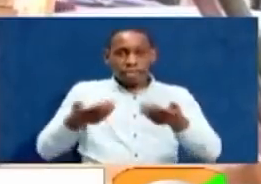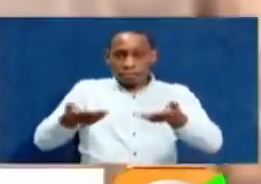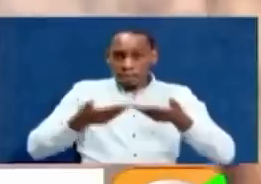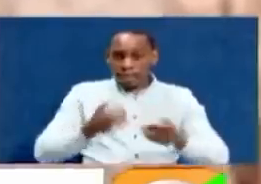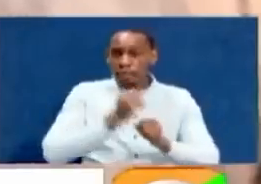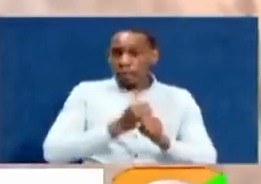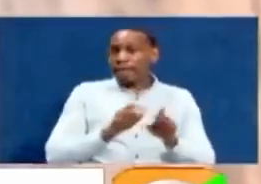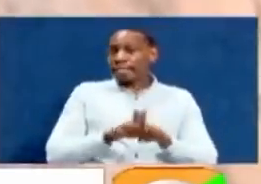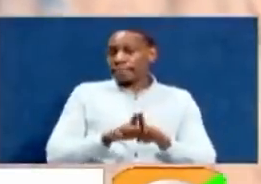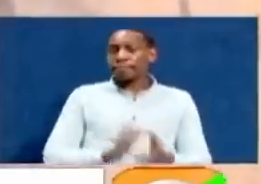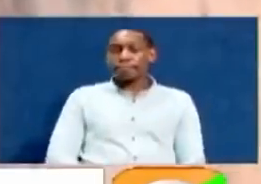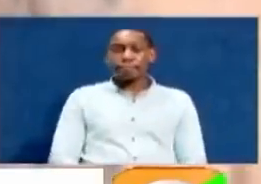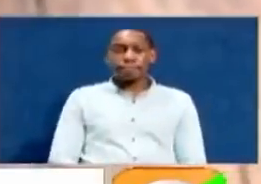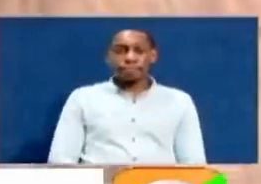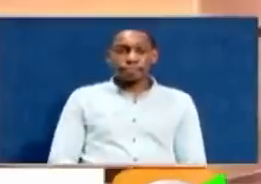kazi kama hii.